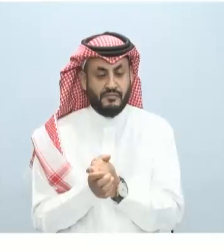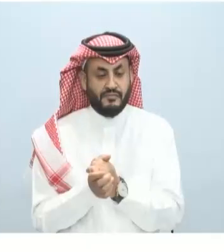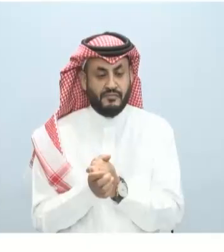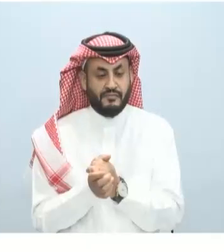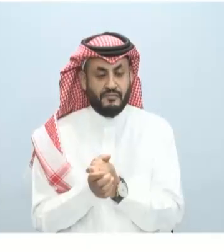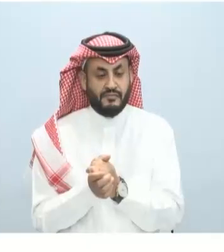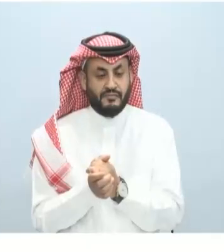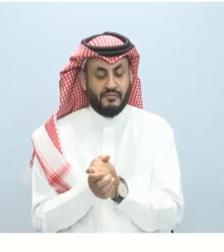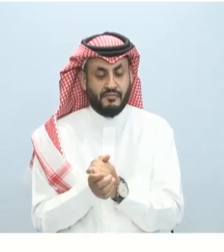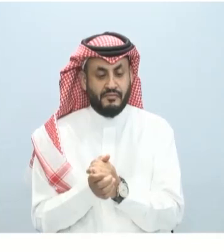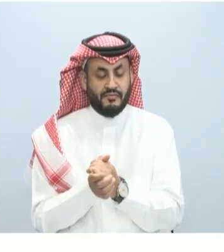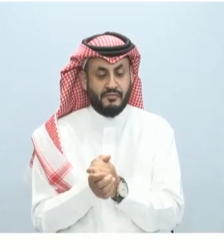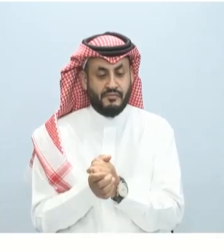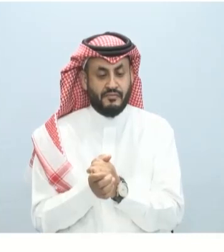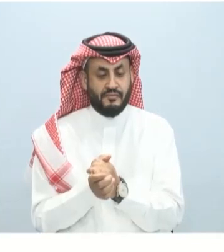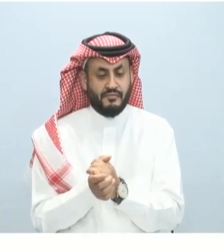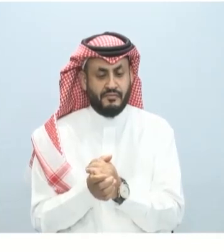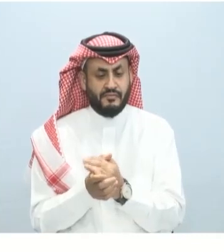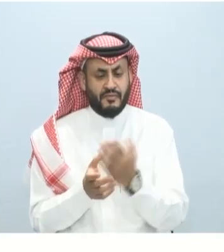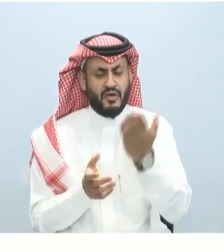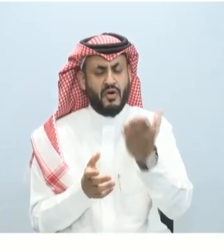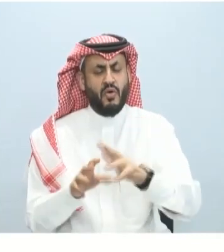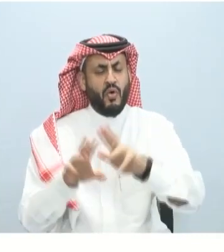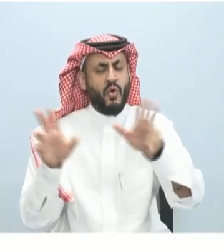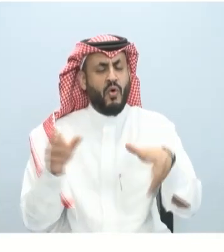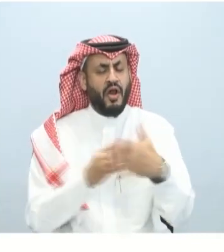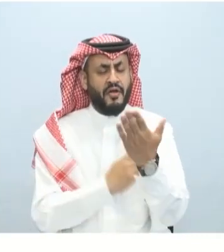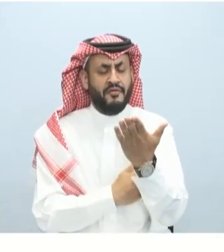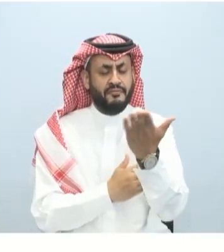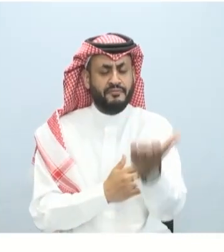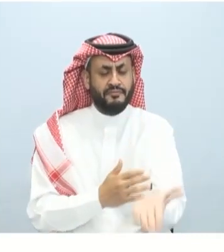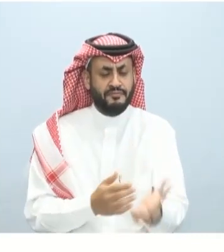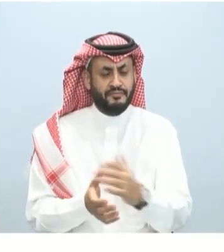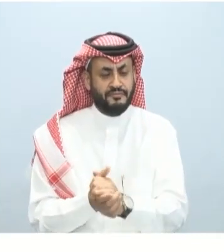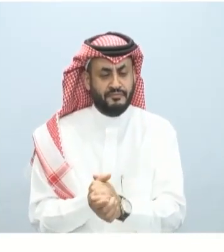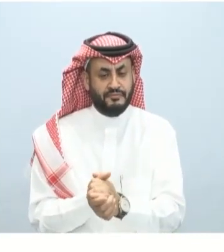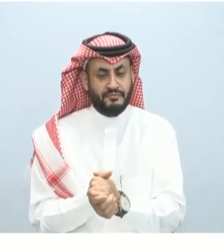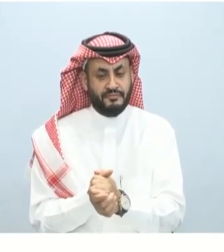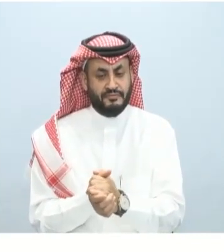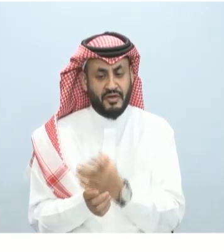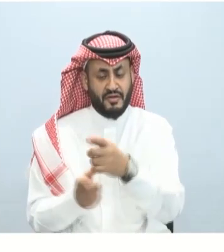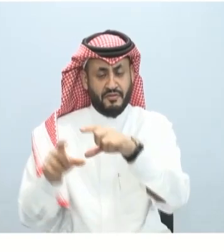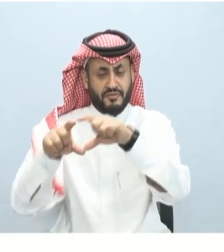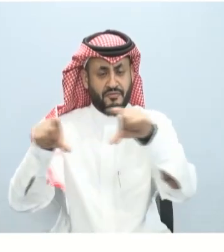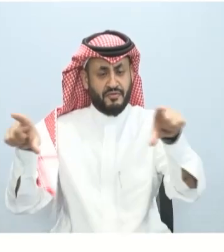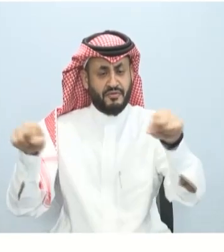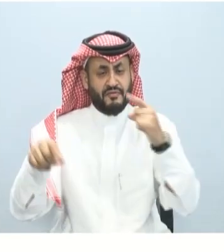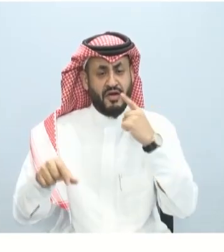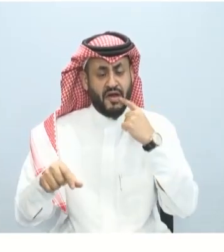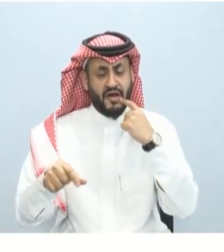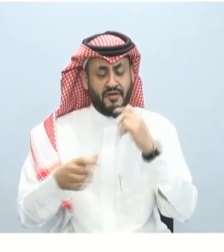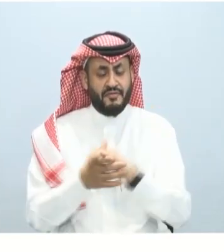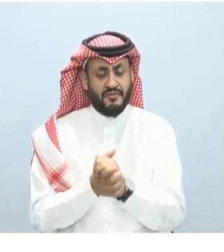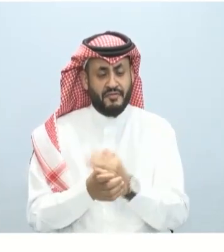Now here you can see that I have my complete essay. We have your blessings are born. Now you can see that I have